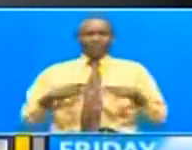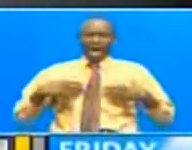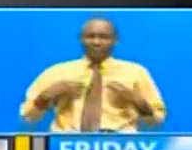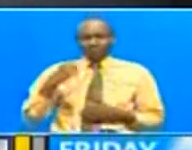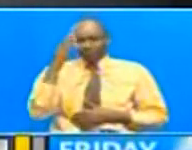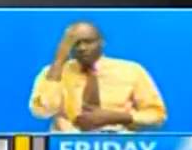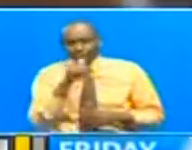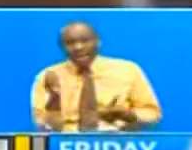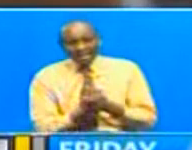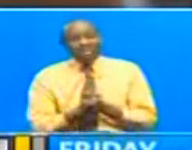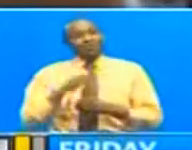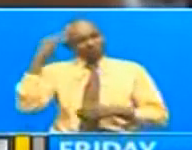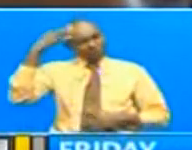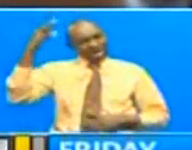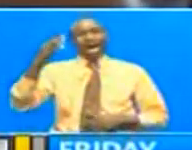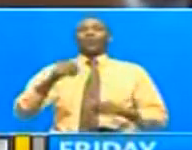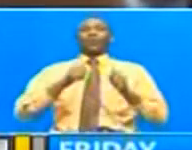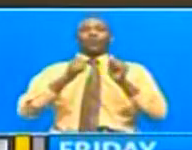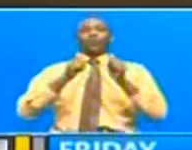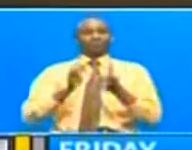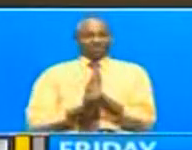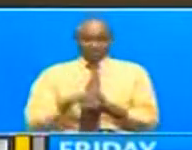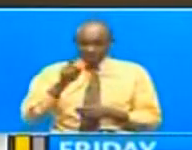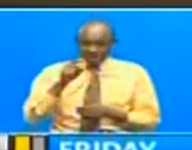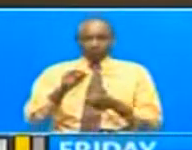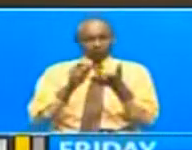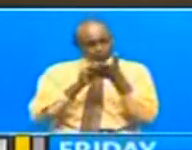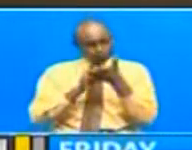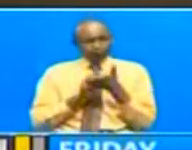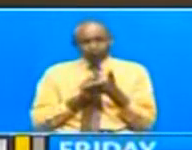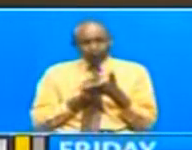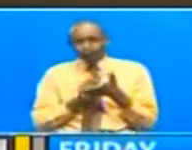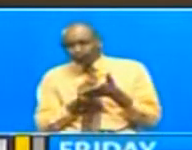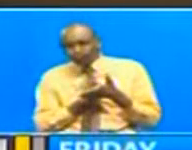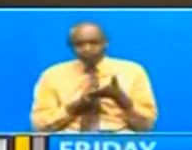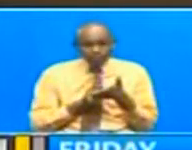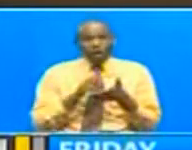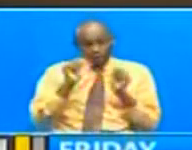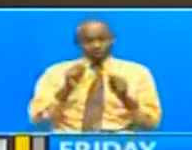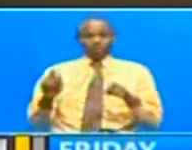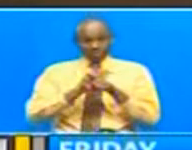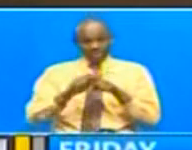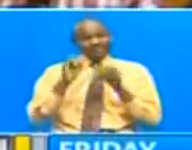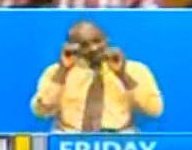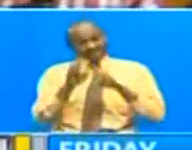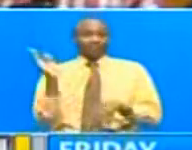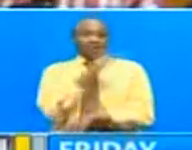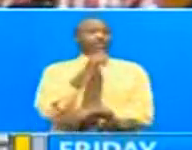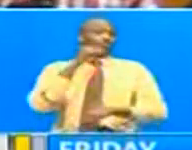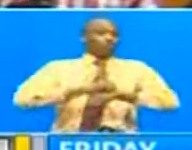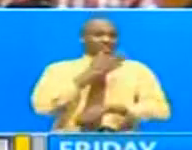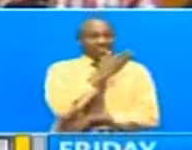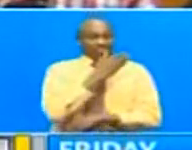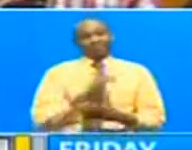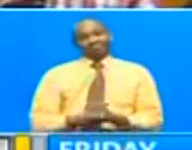They know too well the future depends on it, and so they take notes to also train the teachers back at school. And make sure